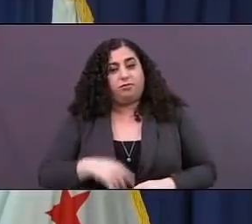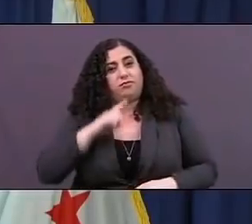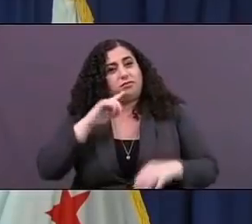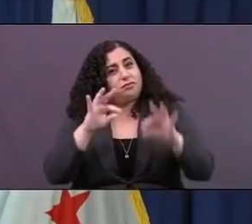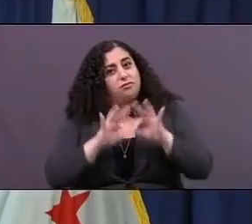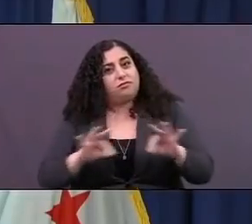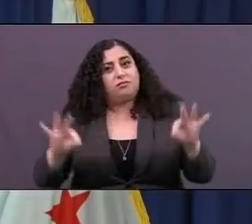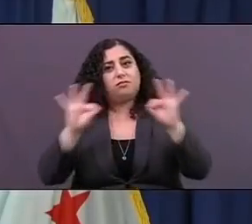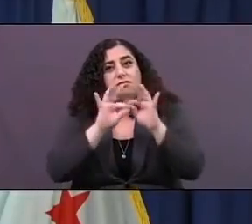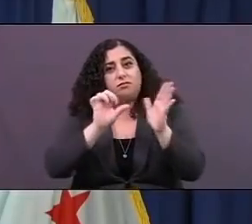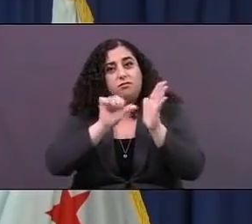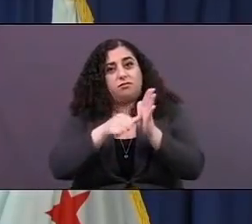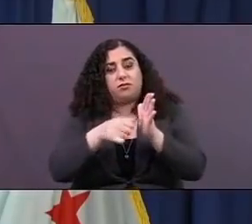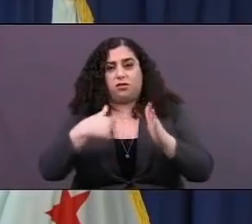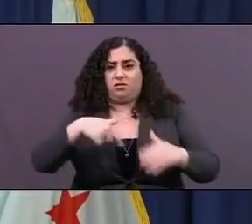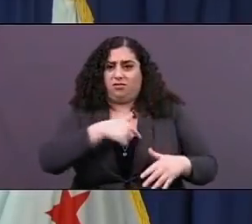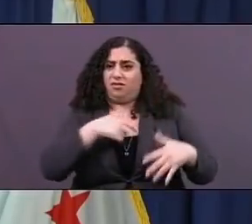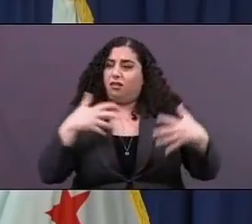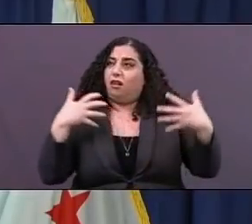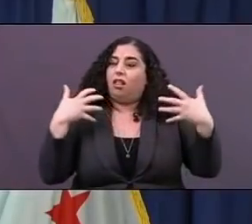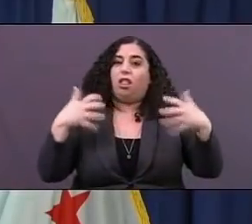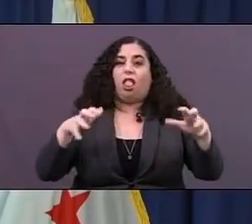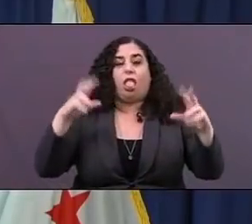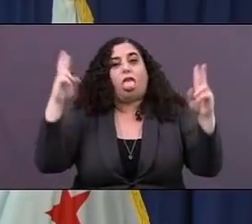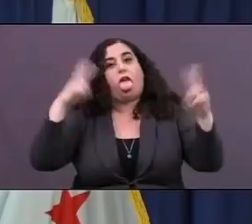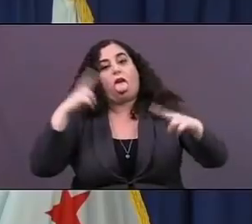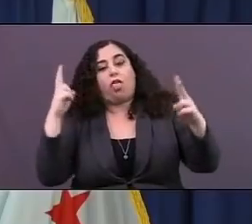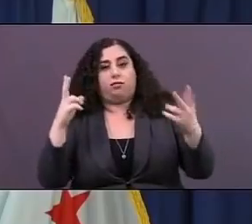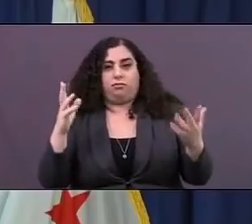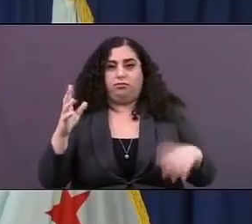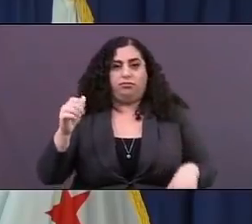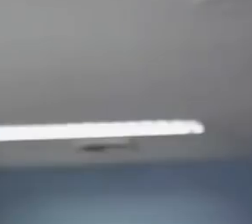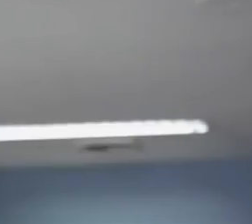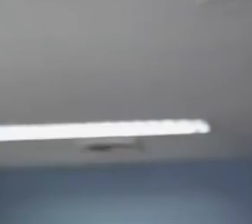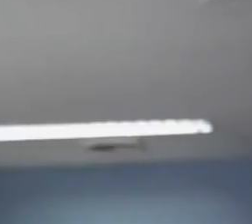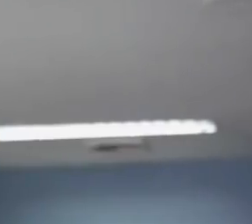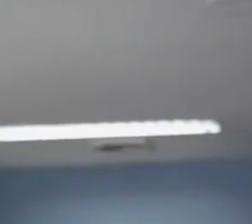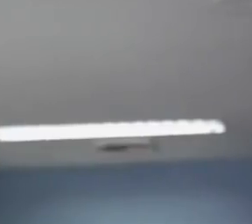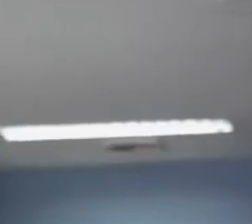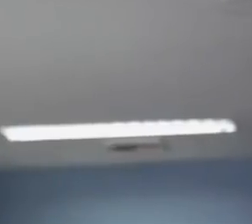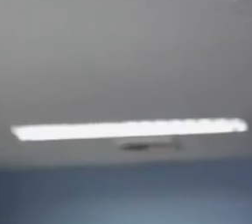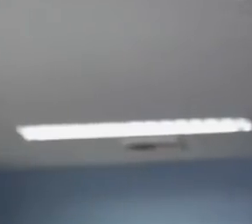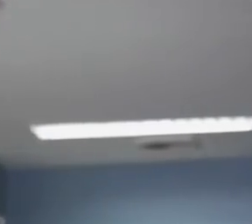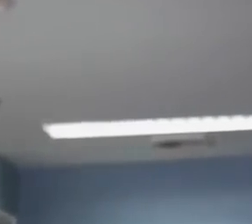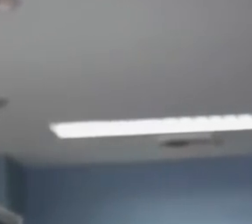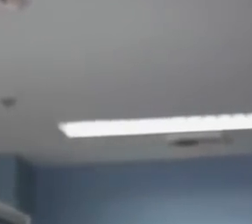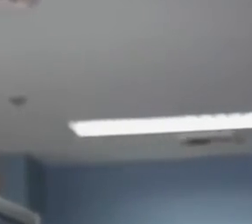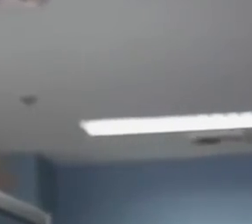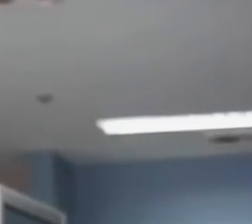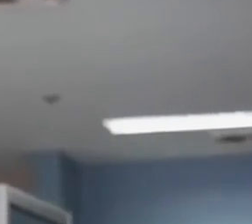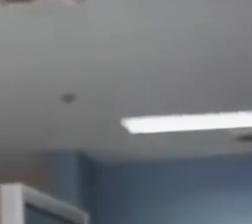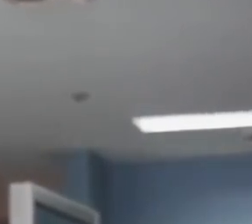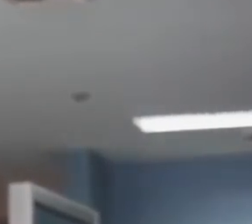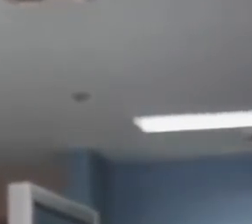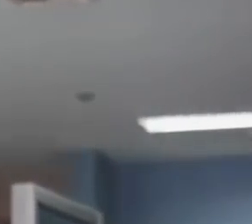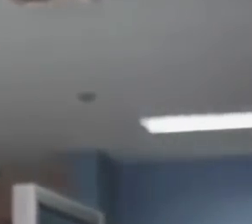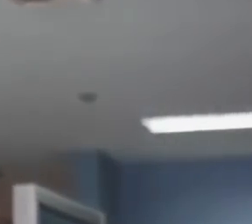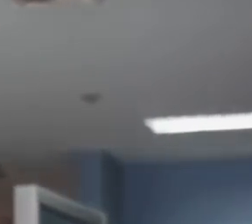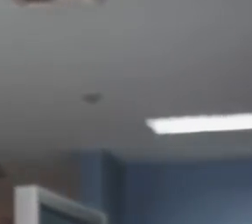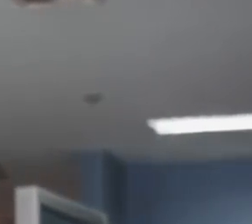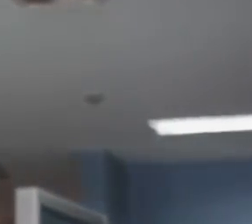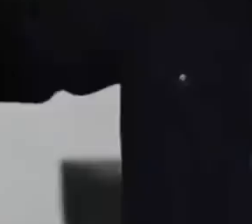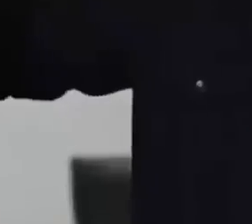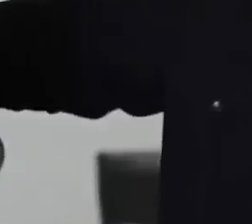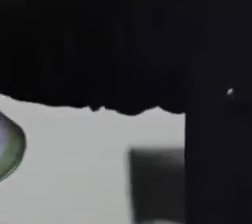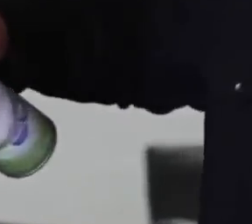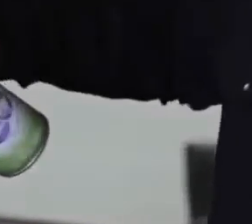and we will not, give up the gains that we have made as a city. Faulkner warns that San Diegans need to stay